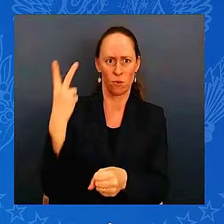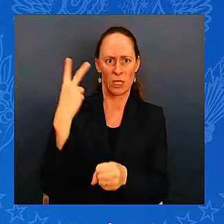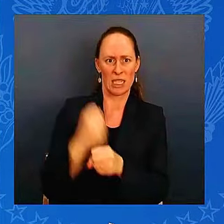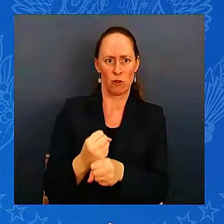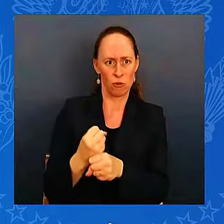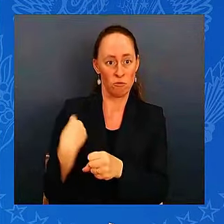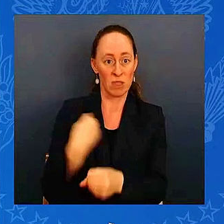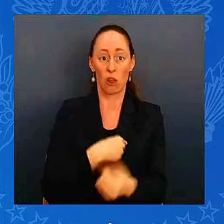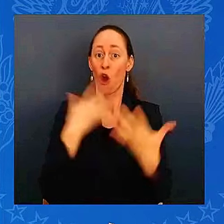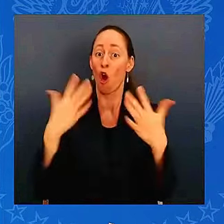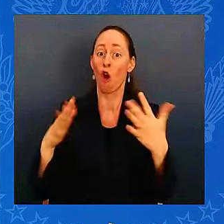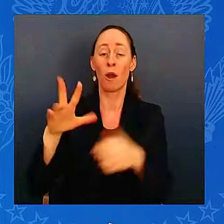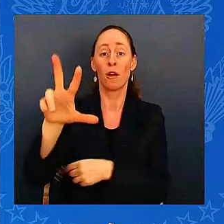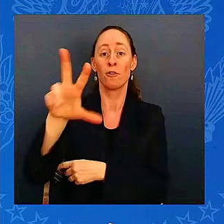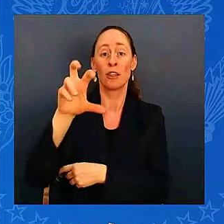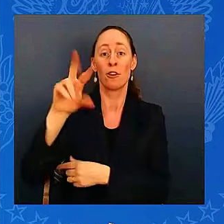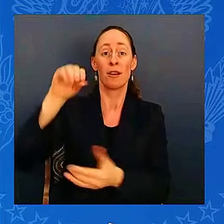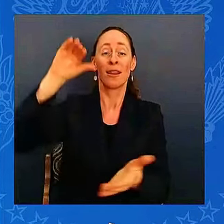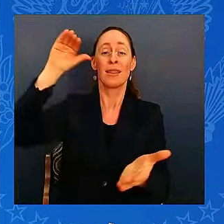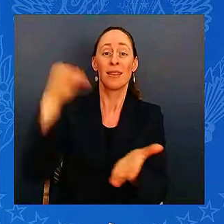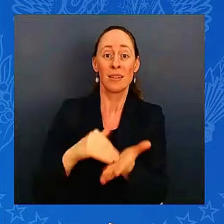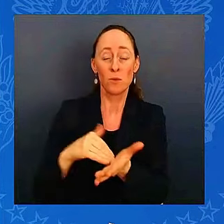energy jobs.